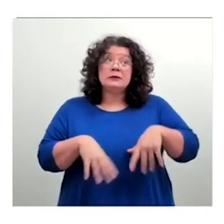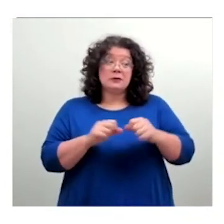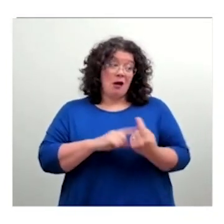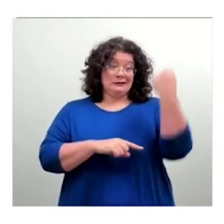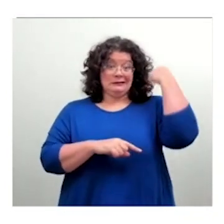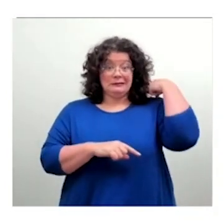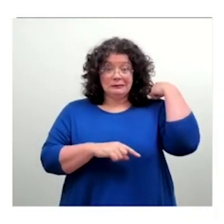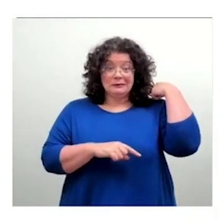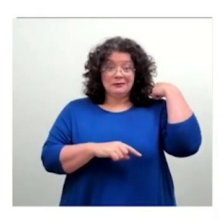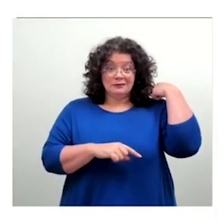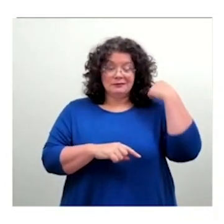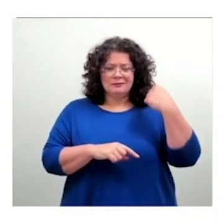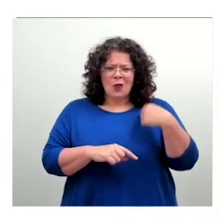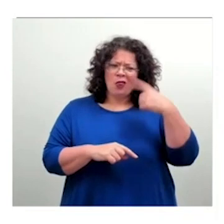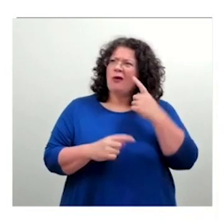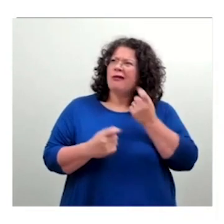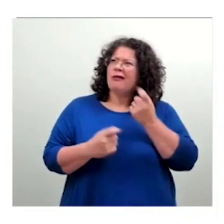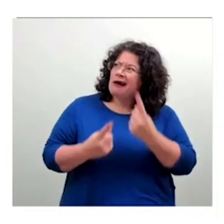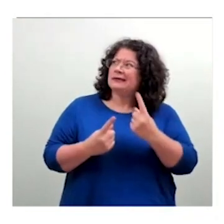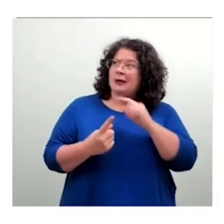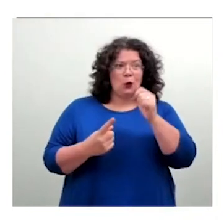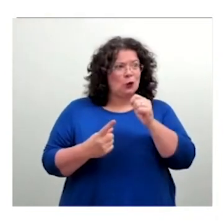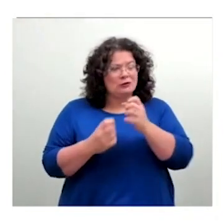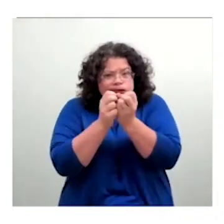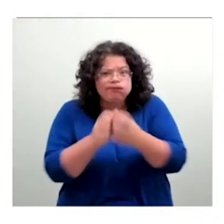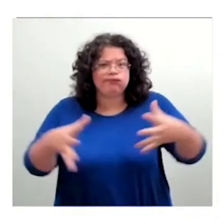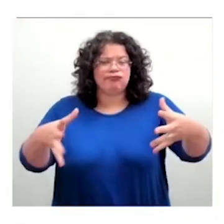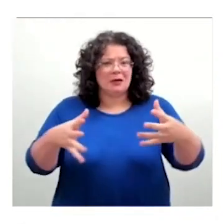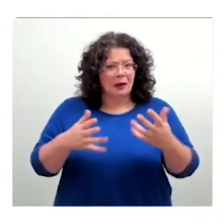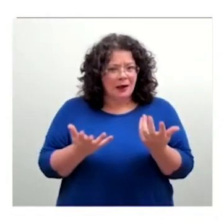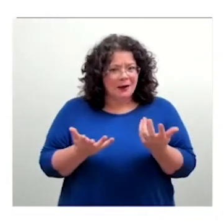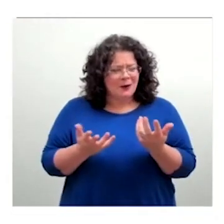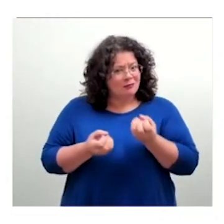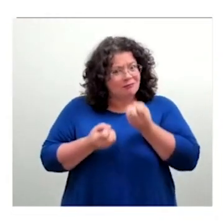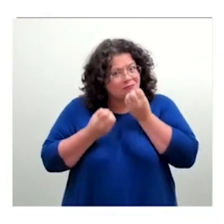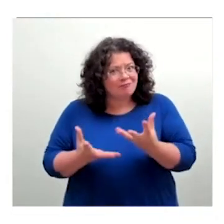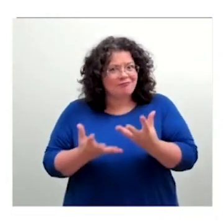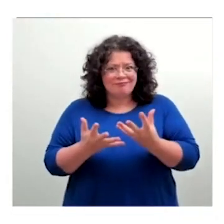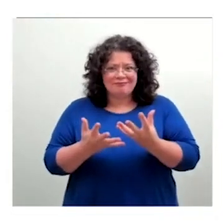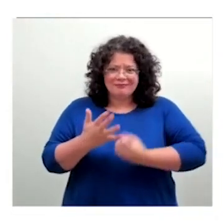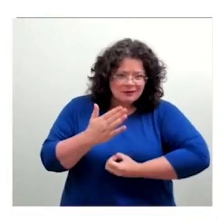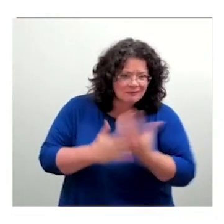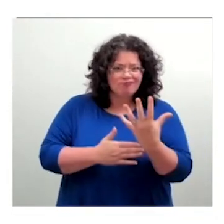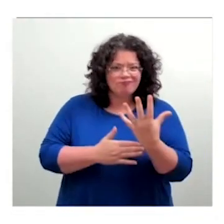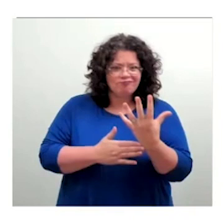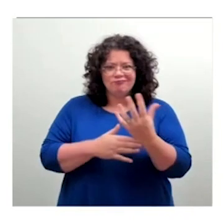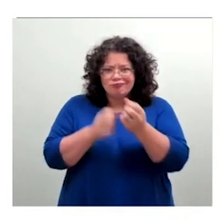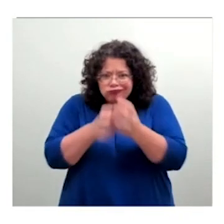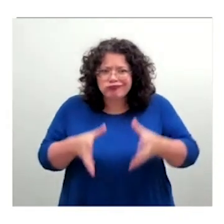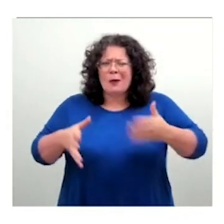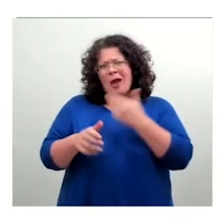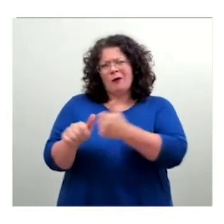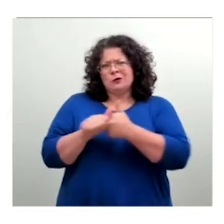BT. Thank you, John, for all the input from the RNIB, and of course, Christine. All the research that's happened there from Open Inclusion has really